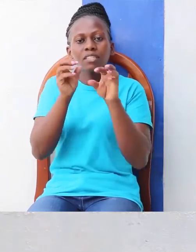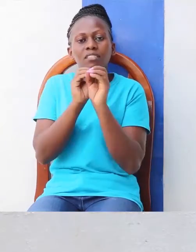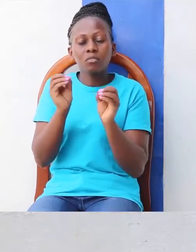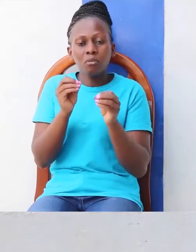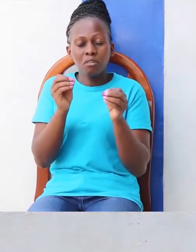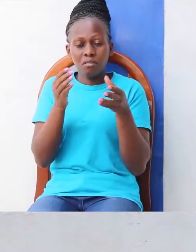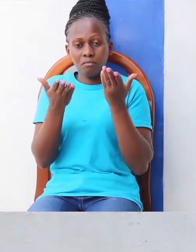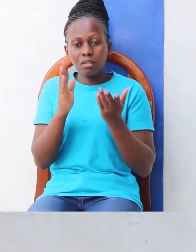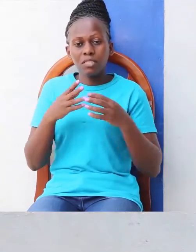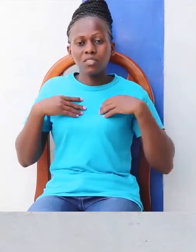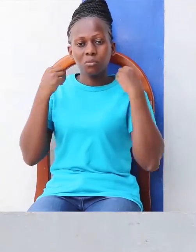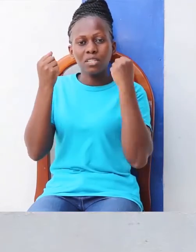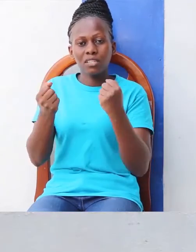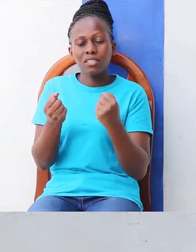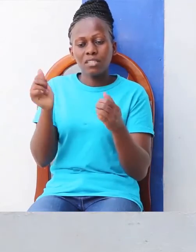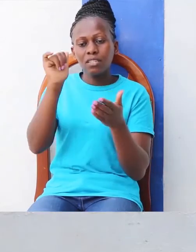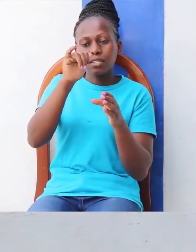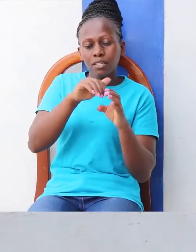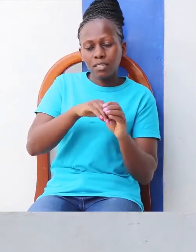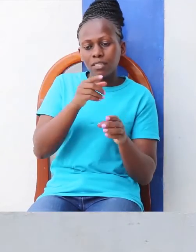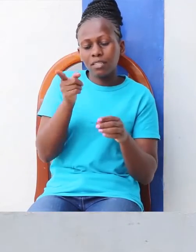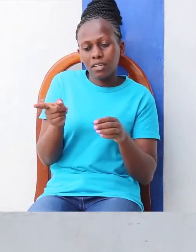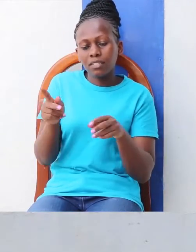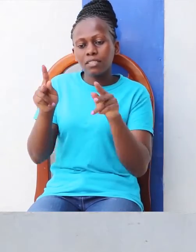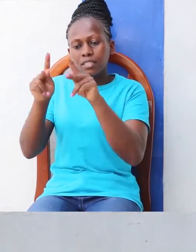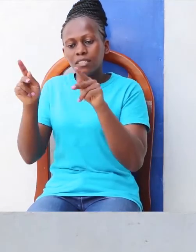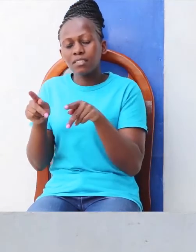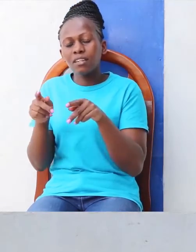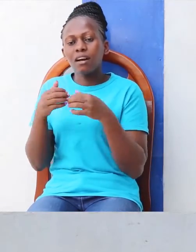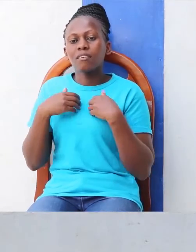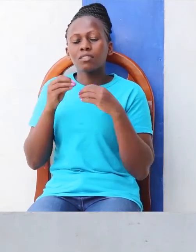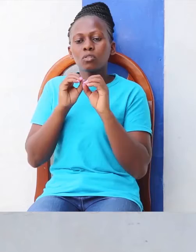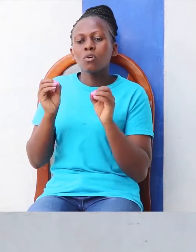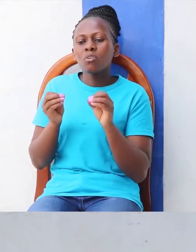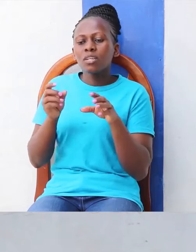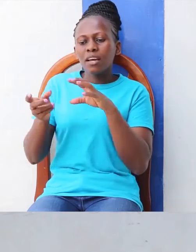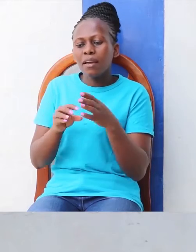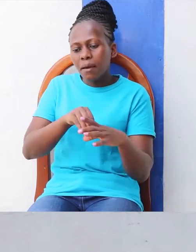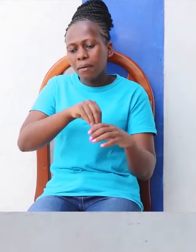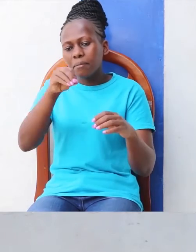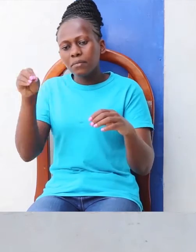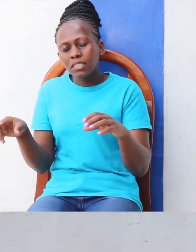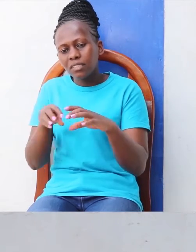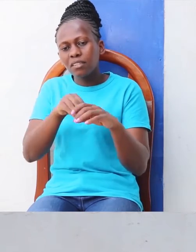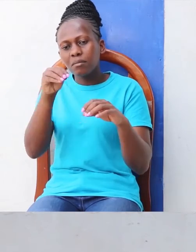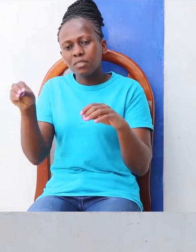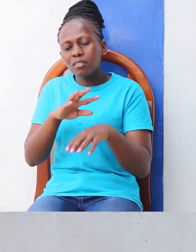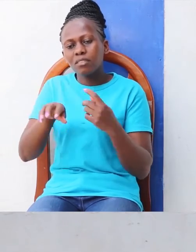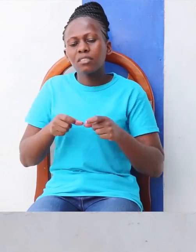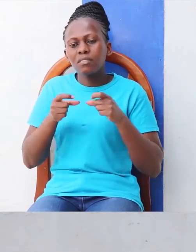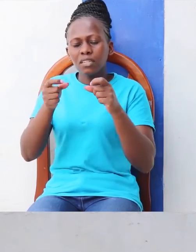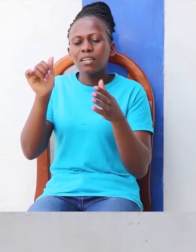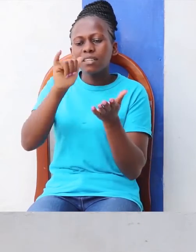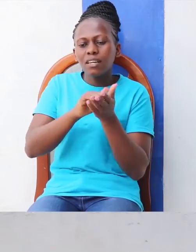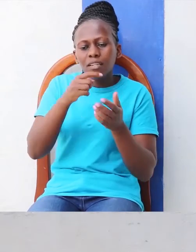don't have the strength in that area. We empty every gift. By that jealous, by